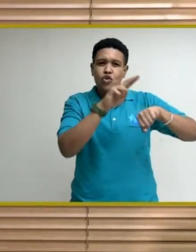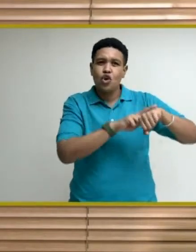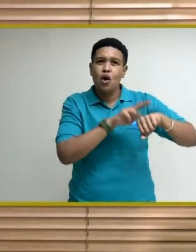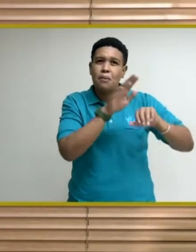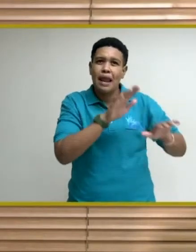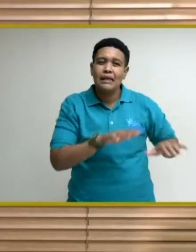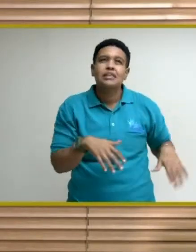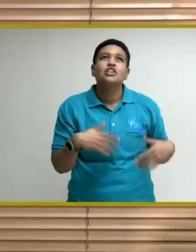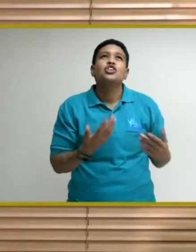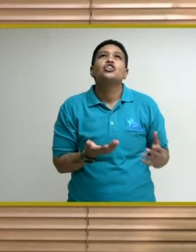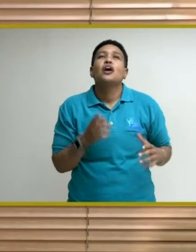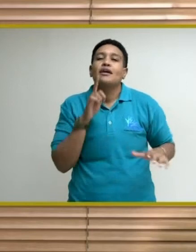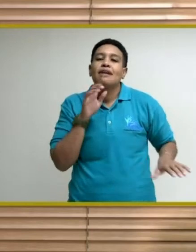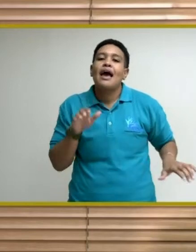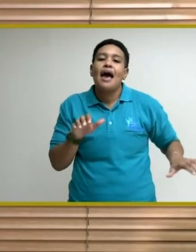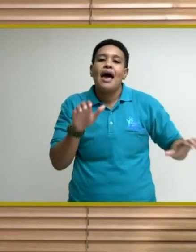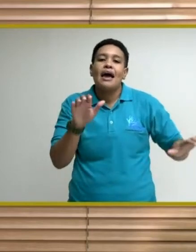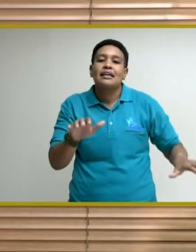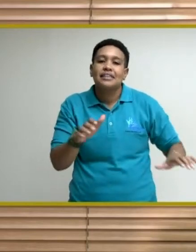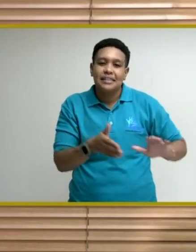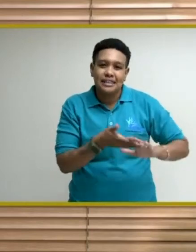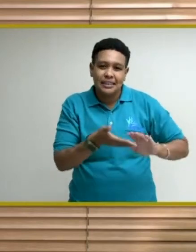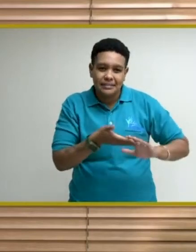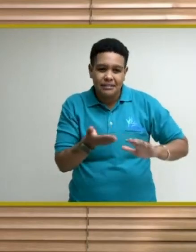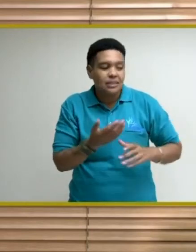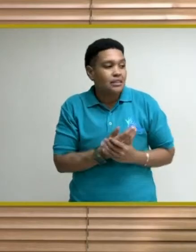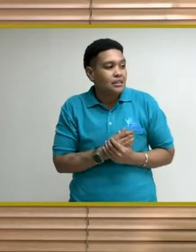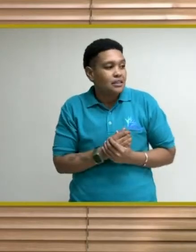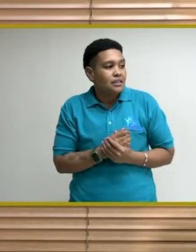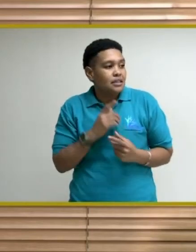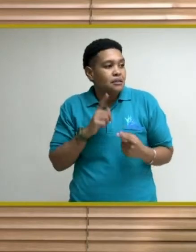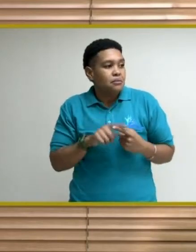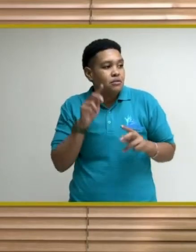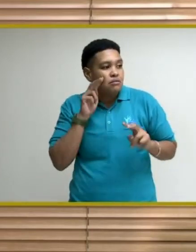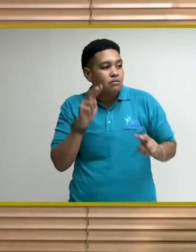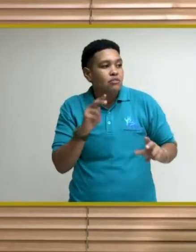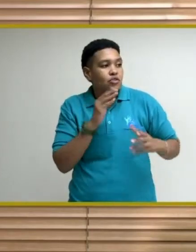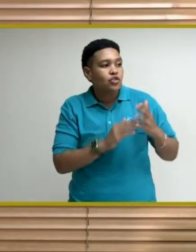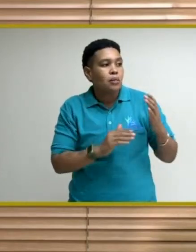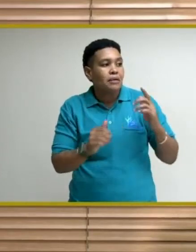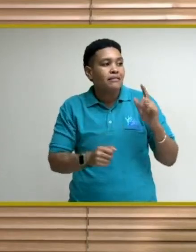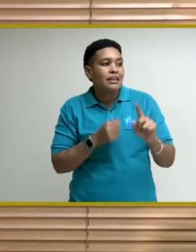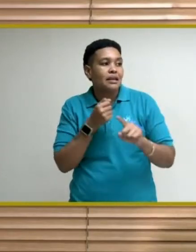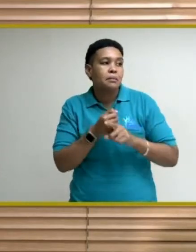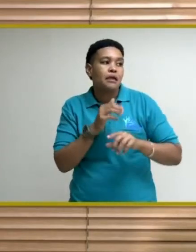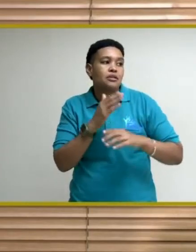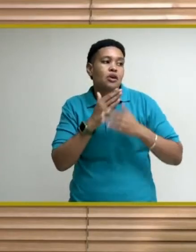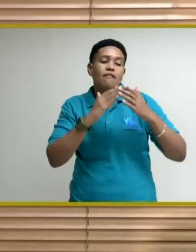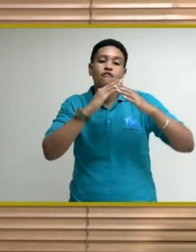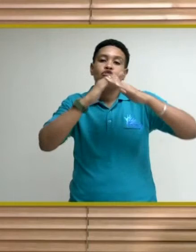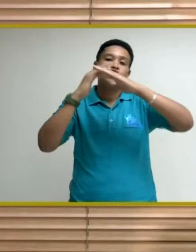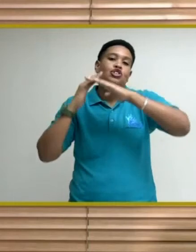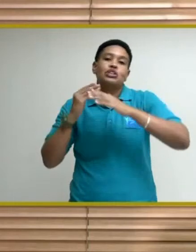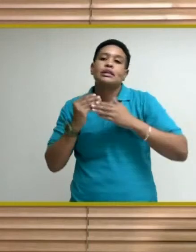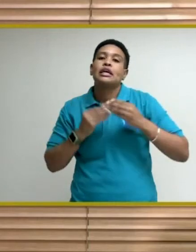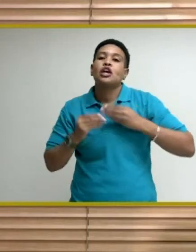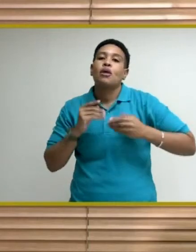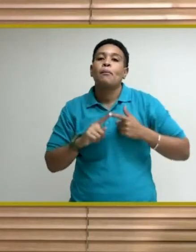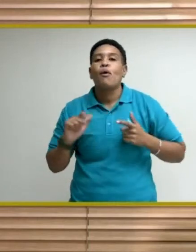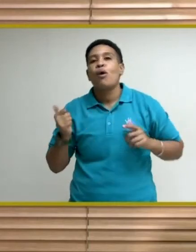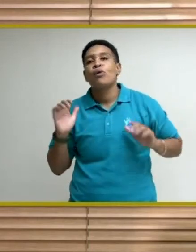normalization of activities and address some of the side effects of the restrictions, economic and